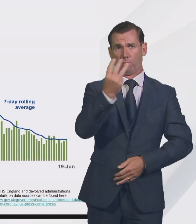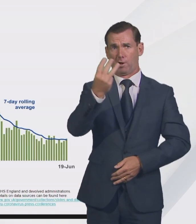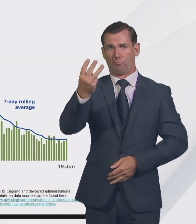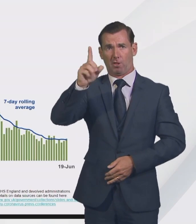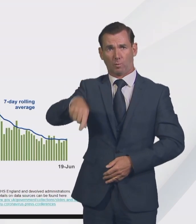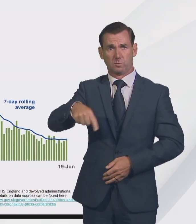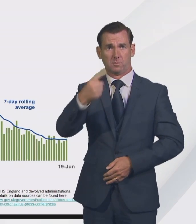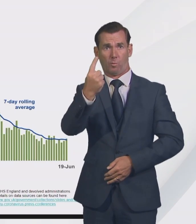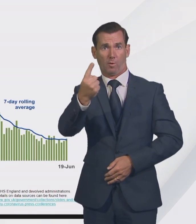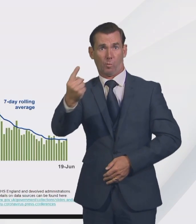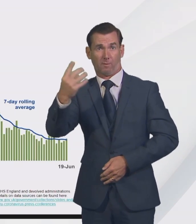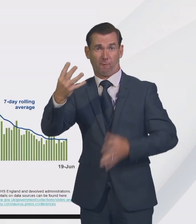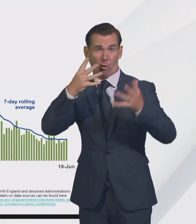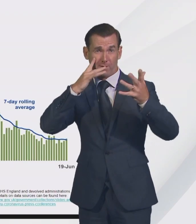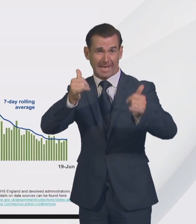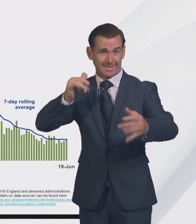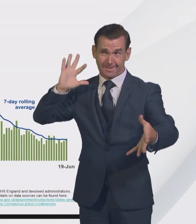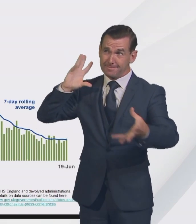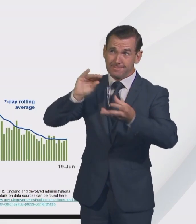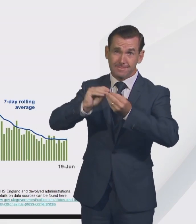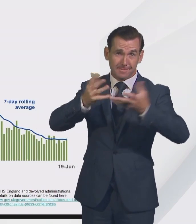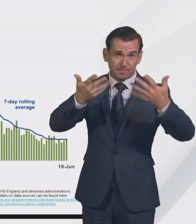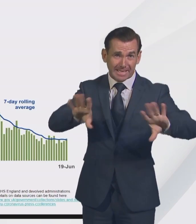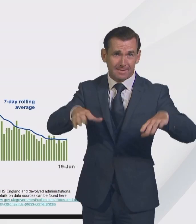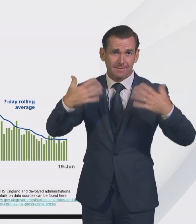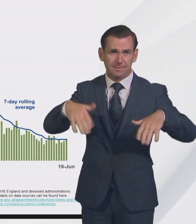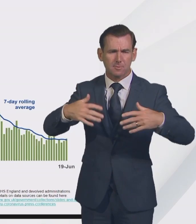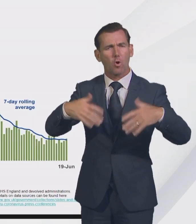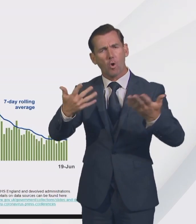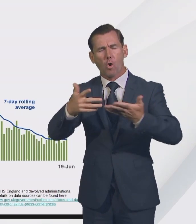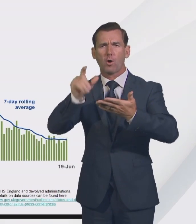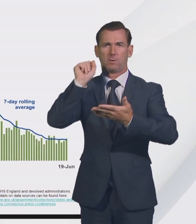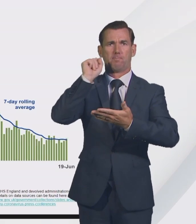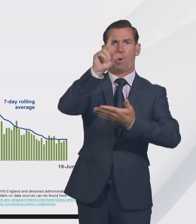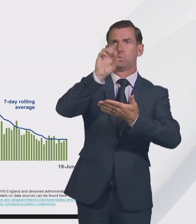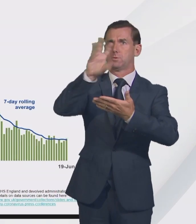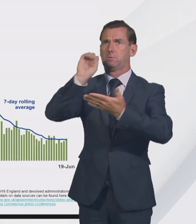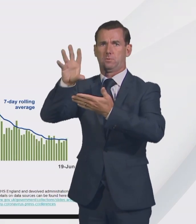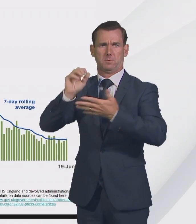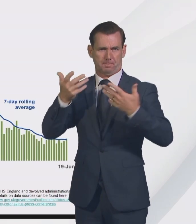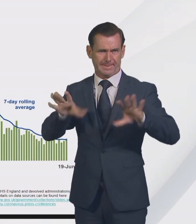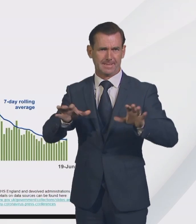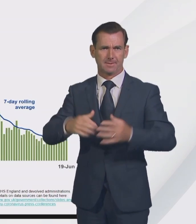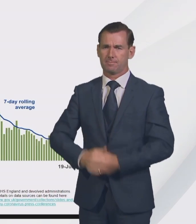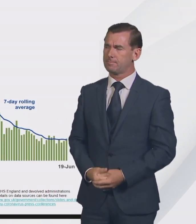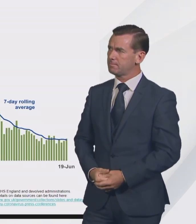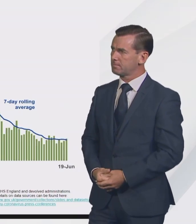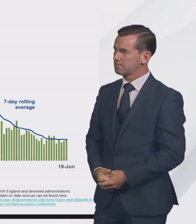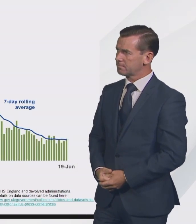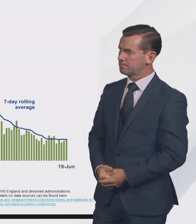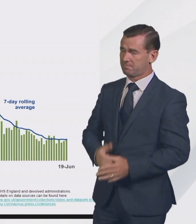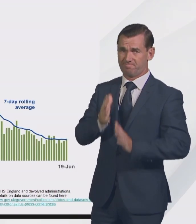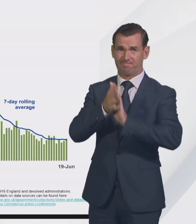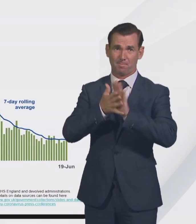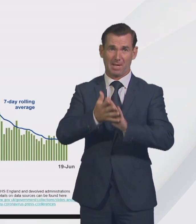7,433,114 tests for coronavirus have now been carried out or posted out in the United Kingdom. This includes